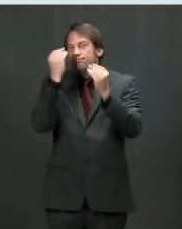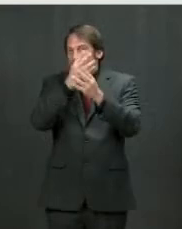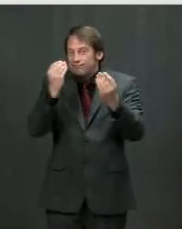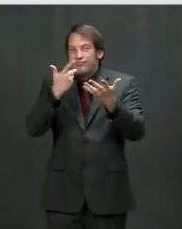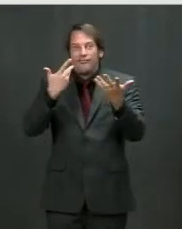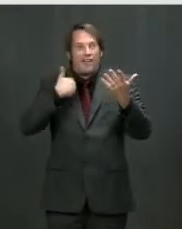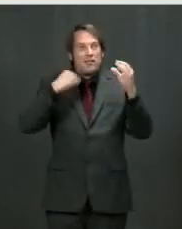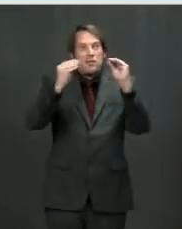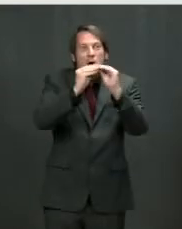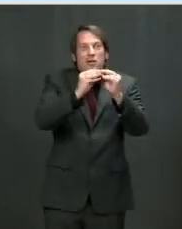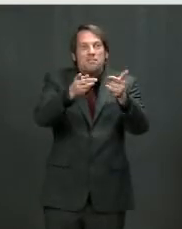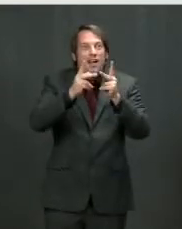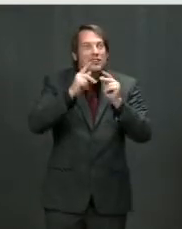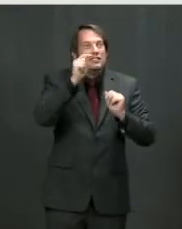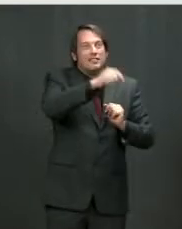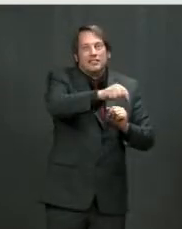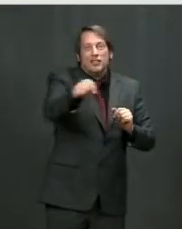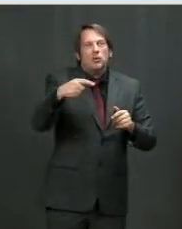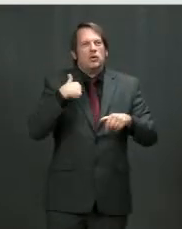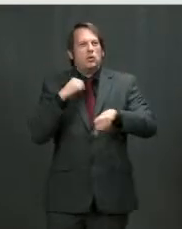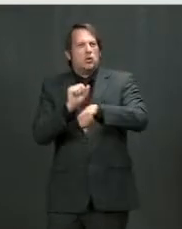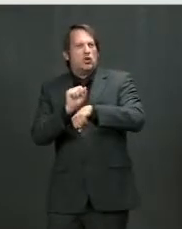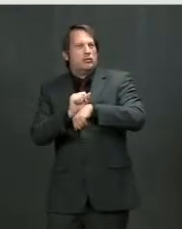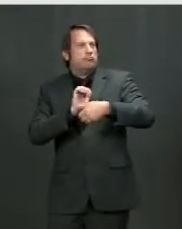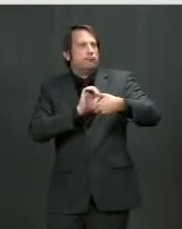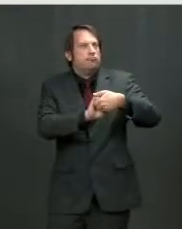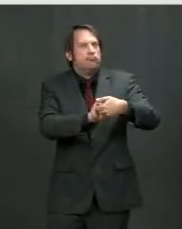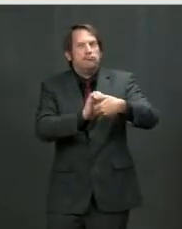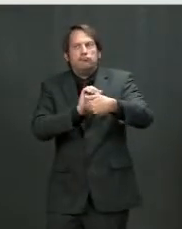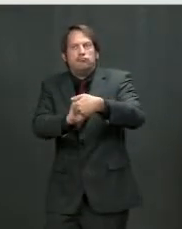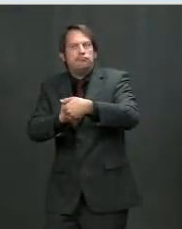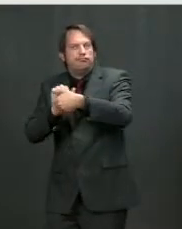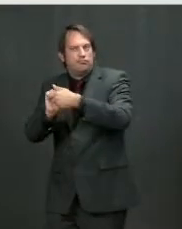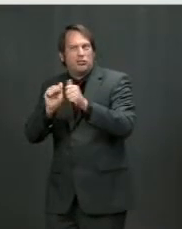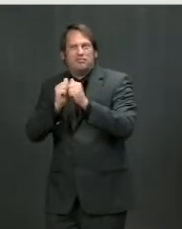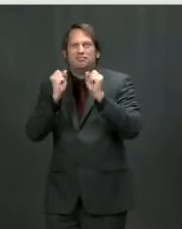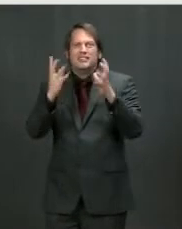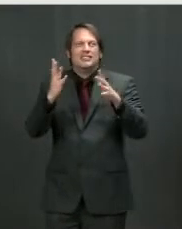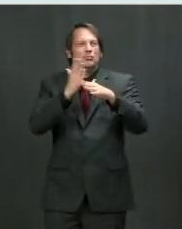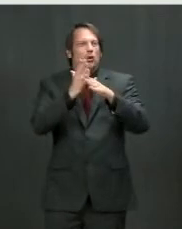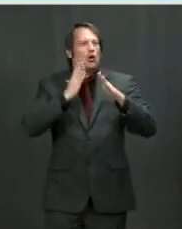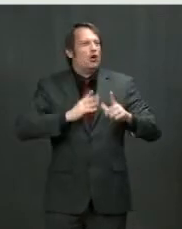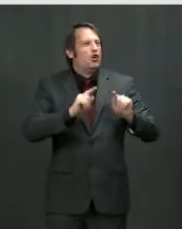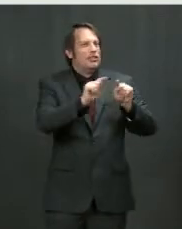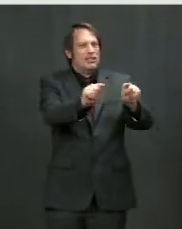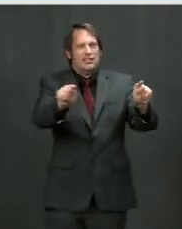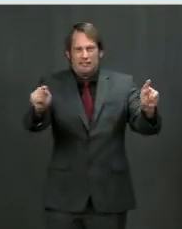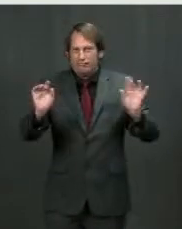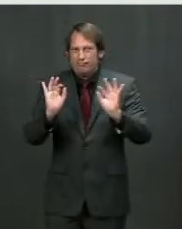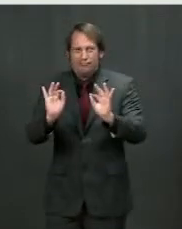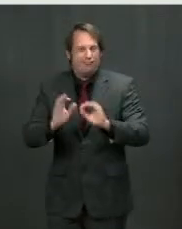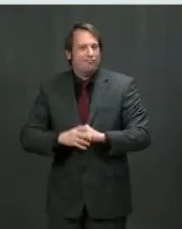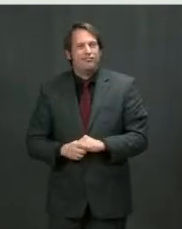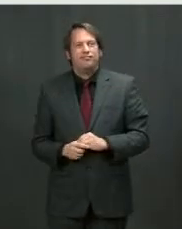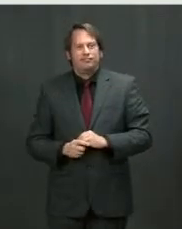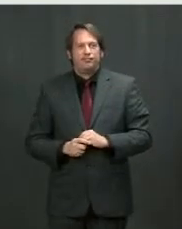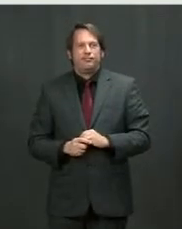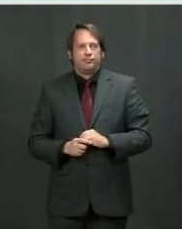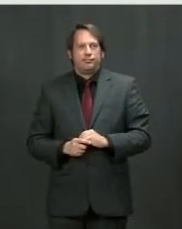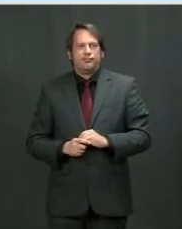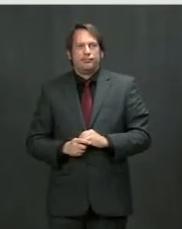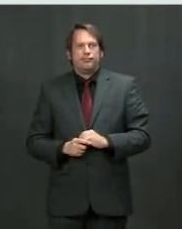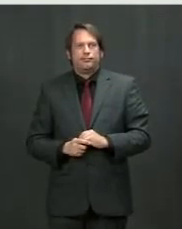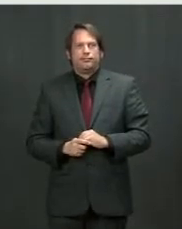of our partners. But, as the President also underscored, even as we vaccinate Americans in